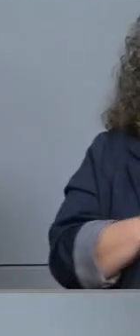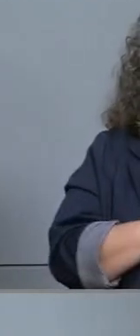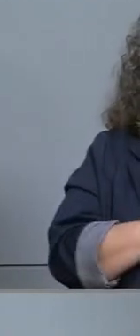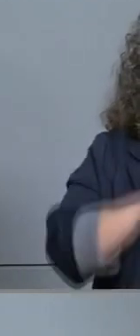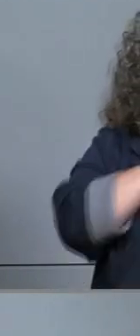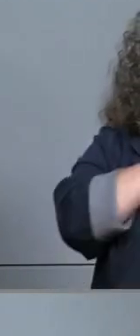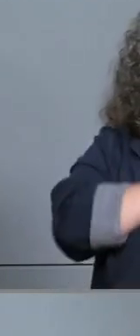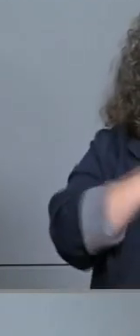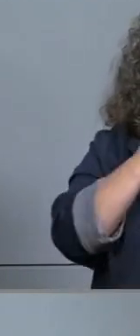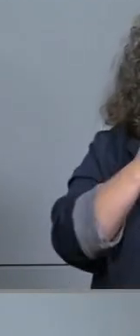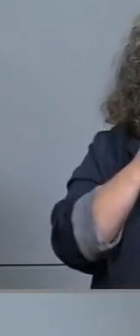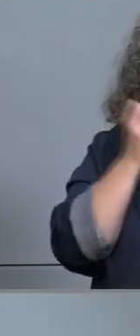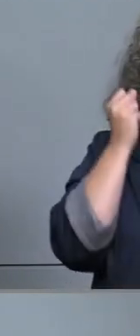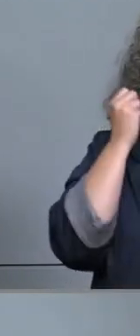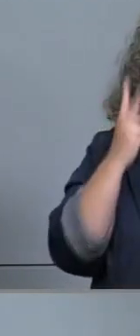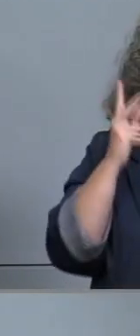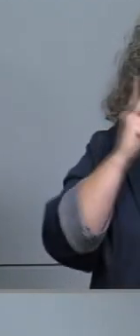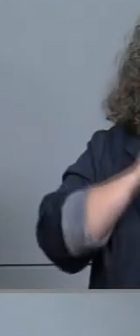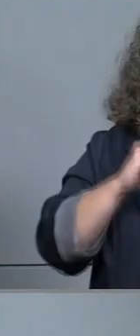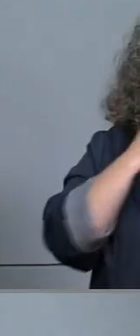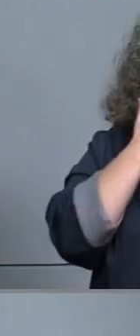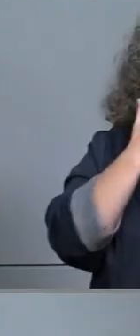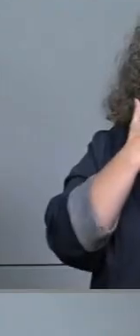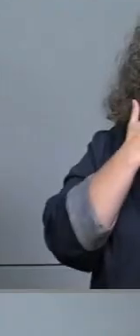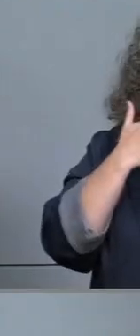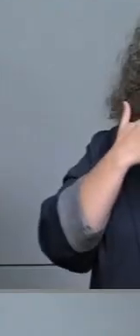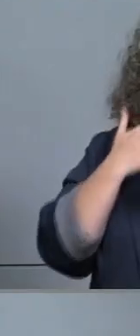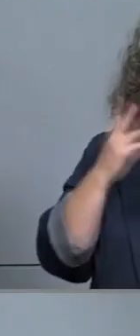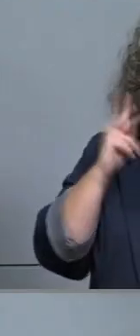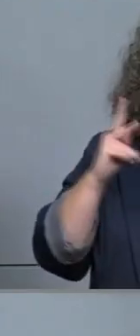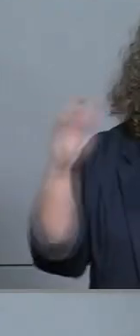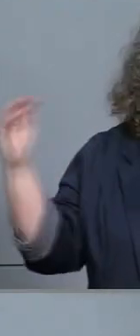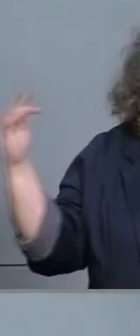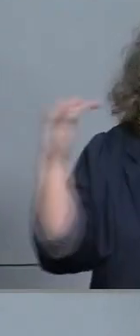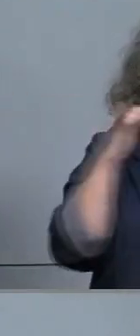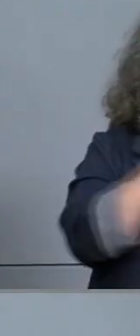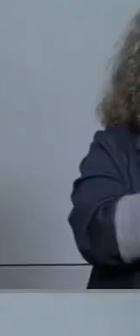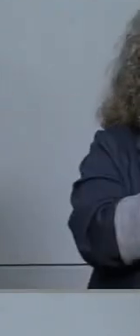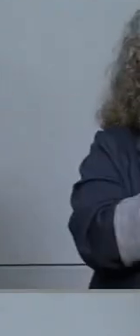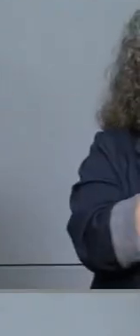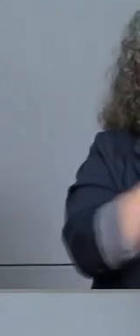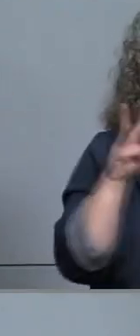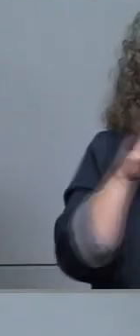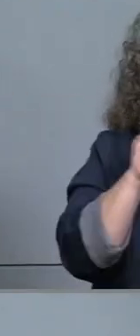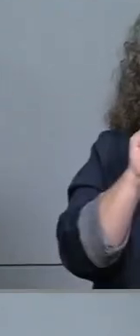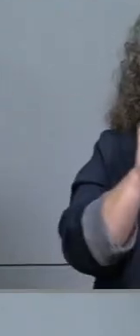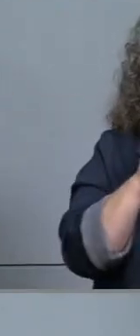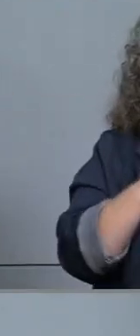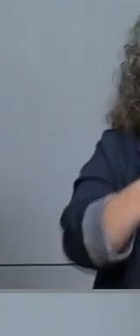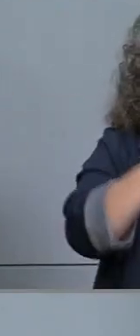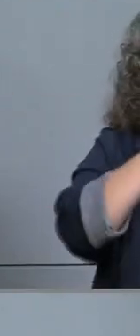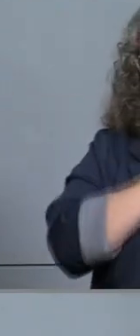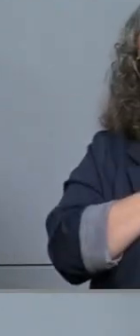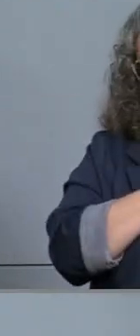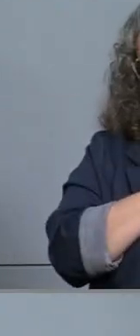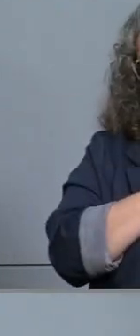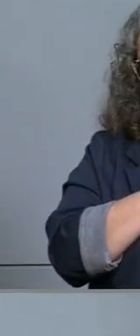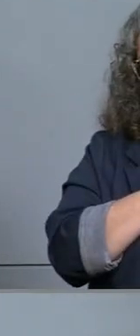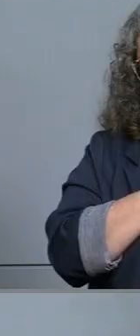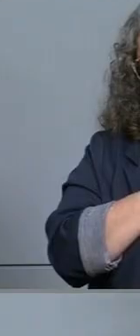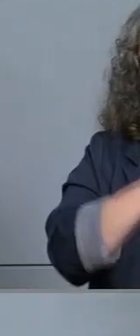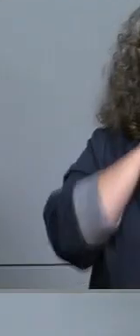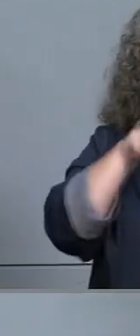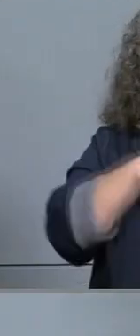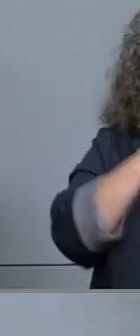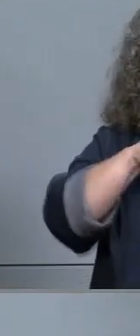thank the thousands of people that have converged on western North Carolina to assist in this massive effort. We talk about the